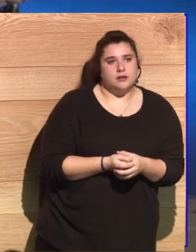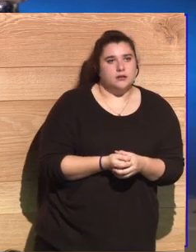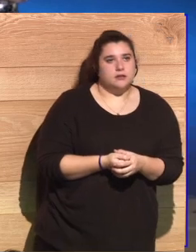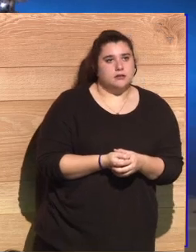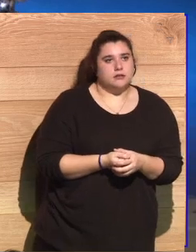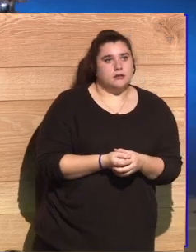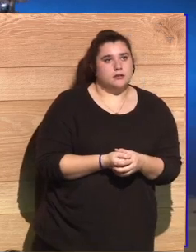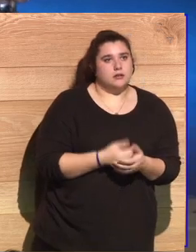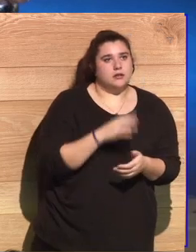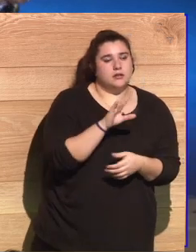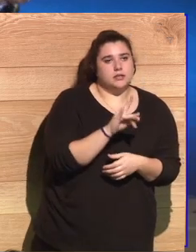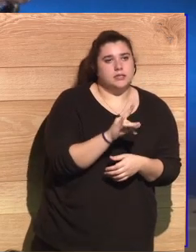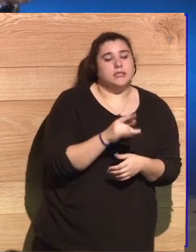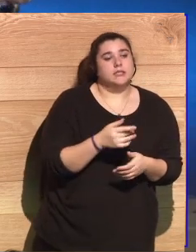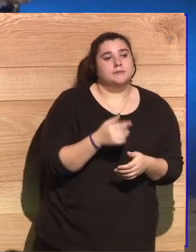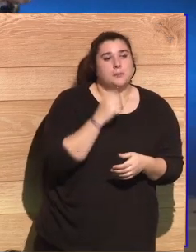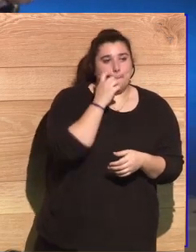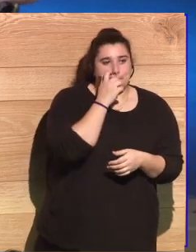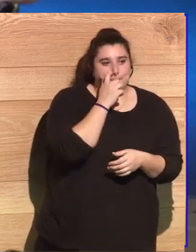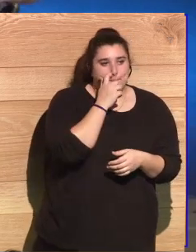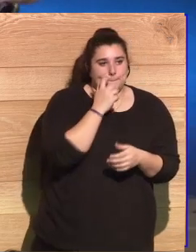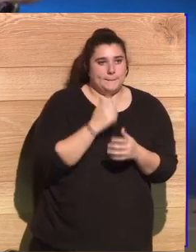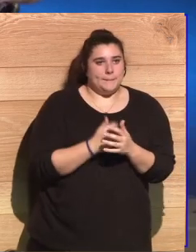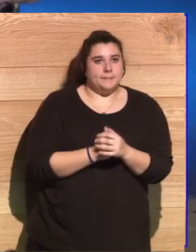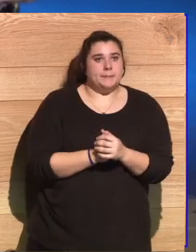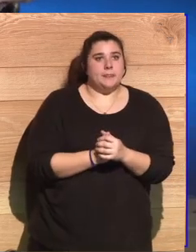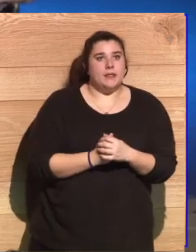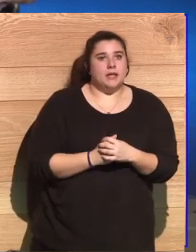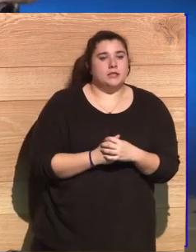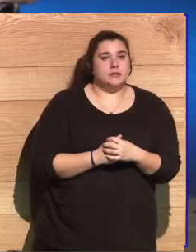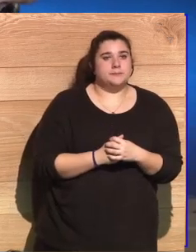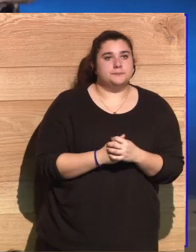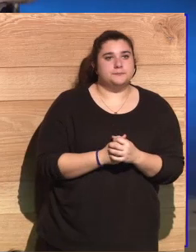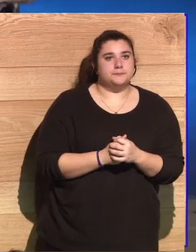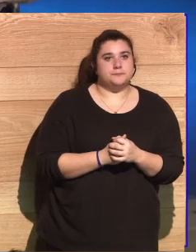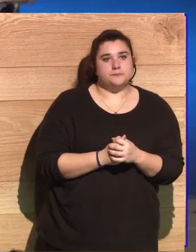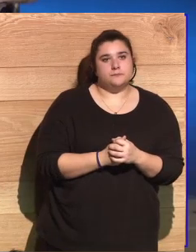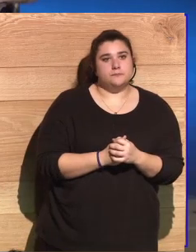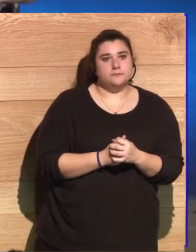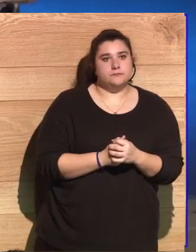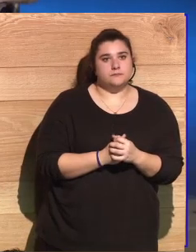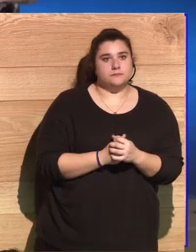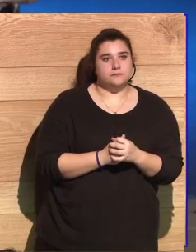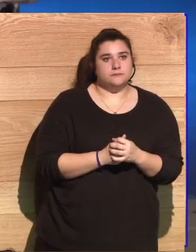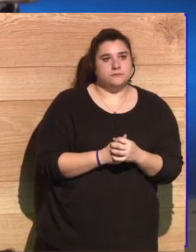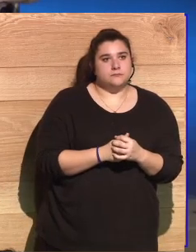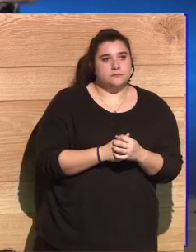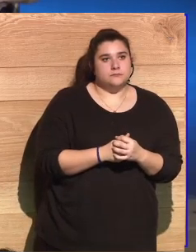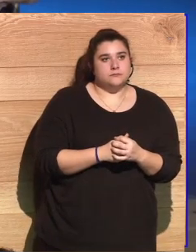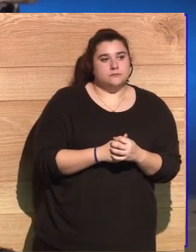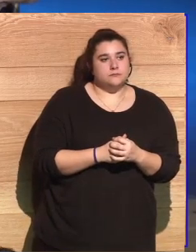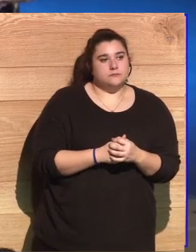Yeah, he was into benzodrine was the drug of choice for he and Jack and